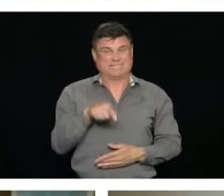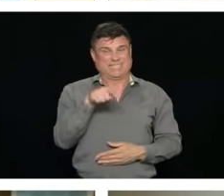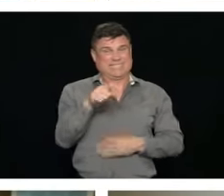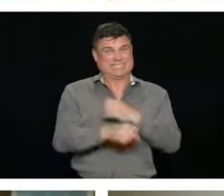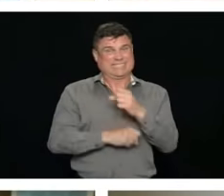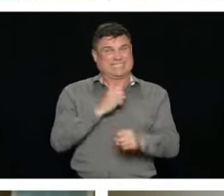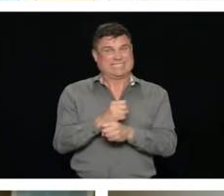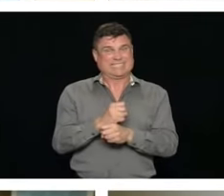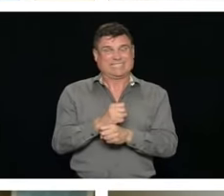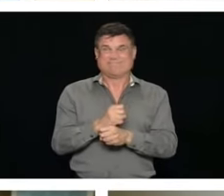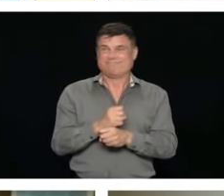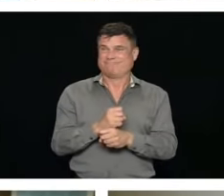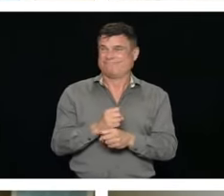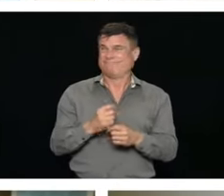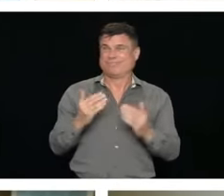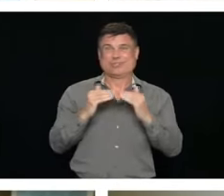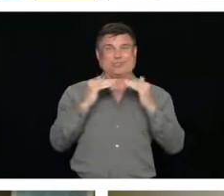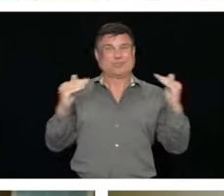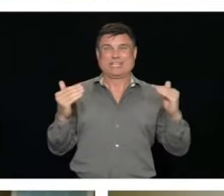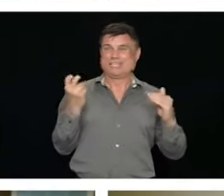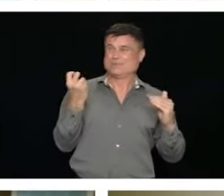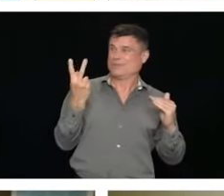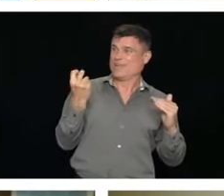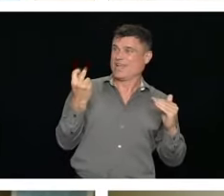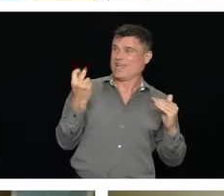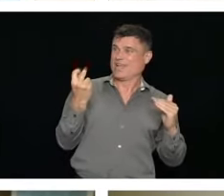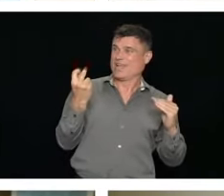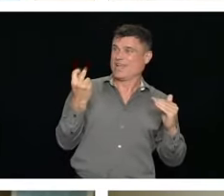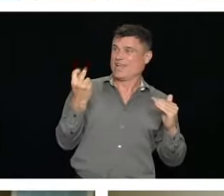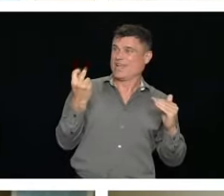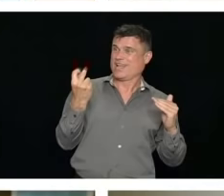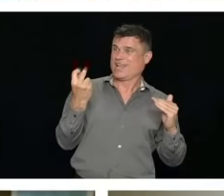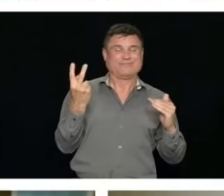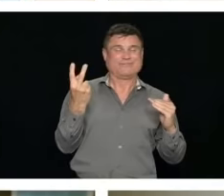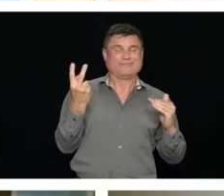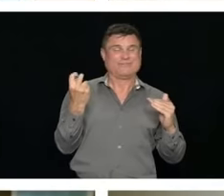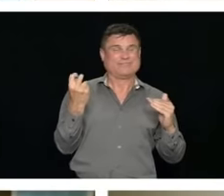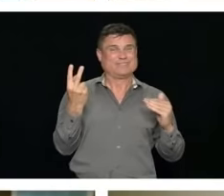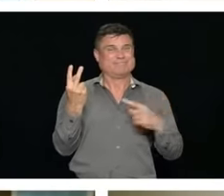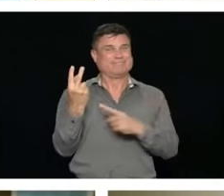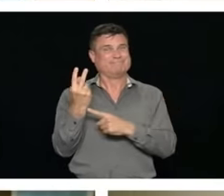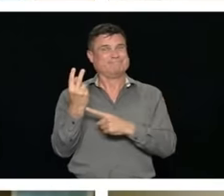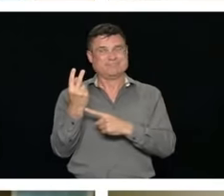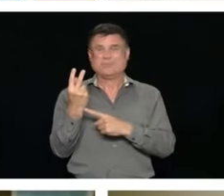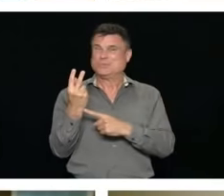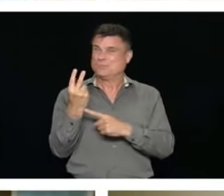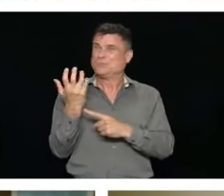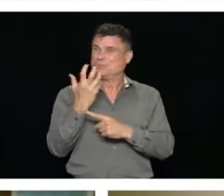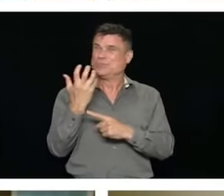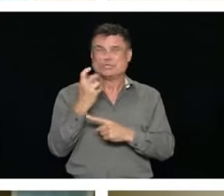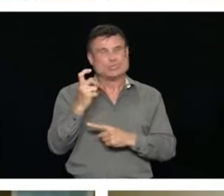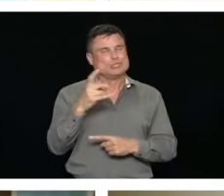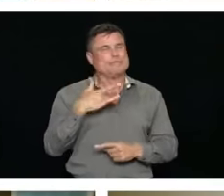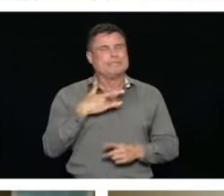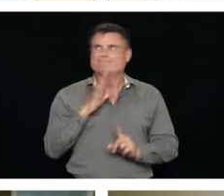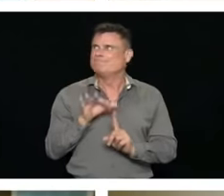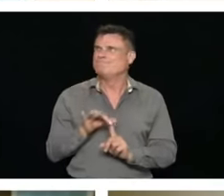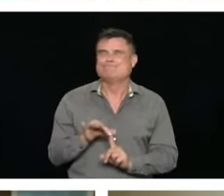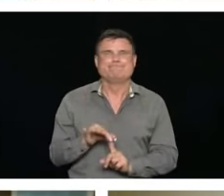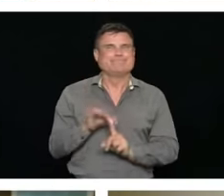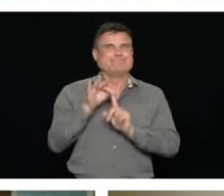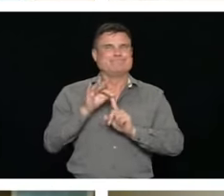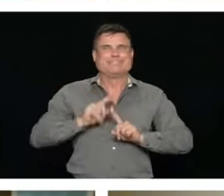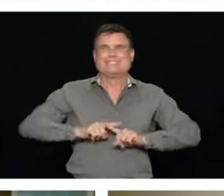know, so they're kind of like, yeah, thanks for that. But I think they prefer a ceremony, but it is pretty amazing, and